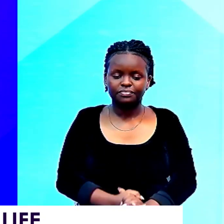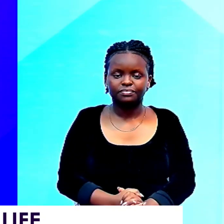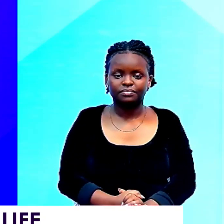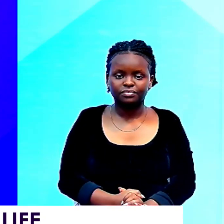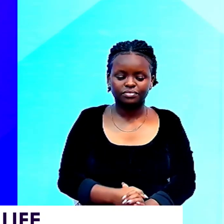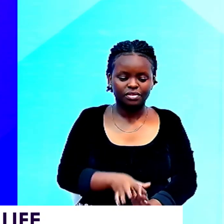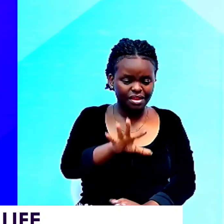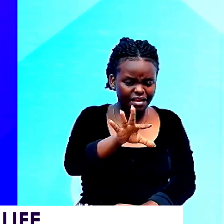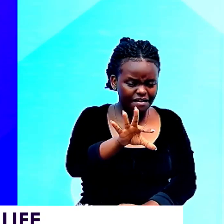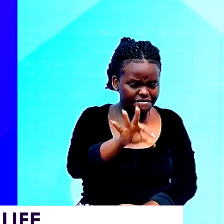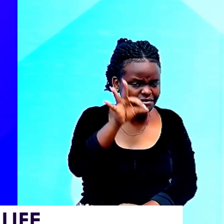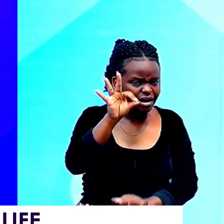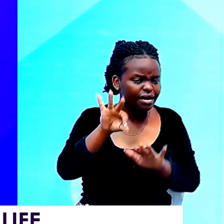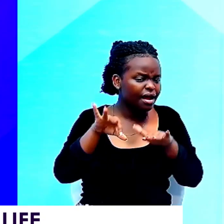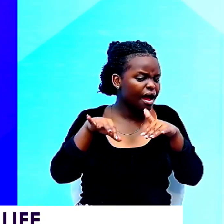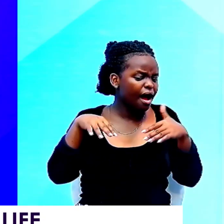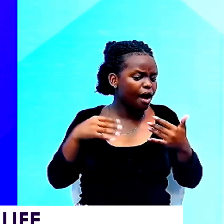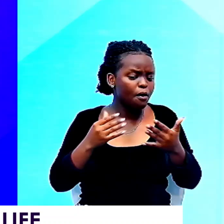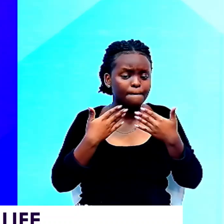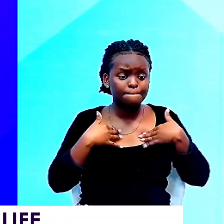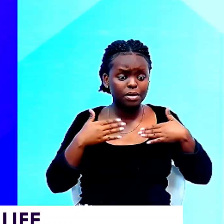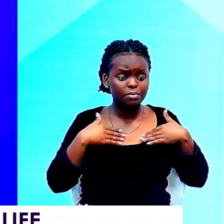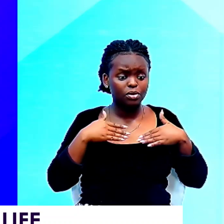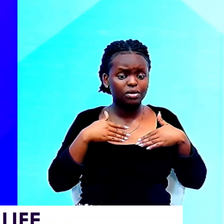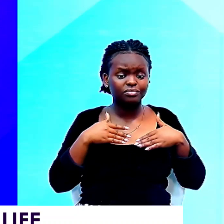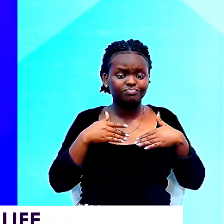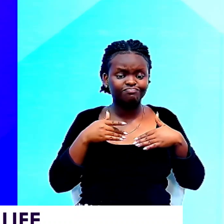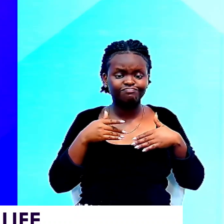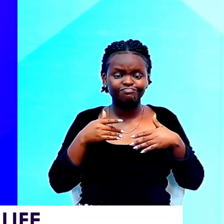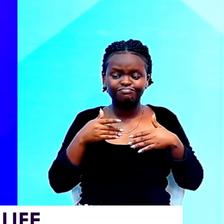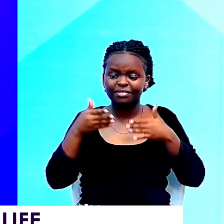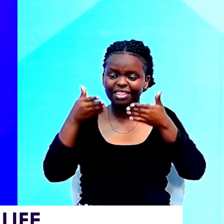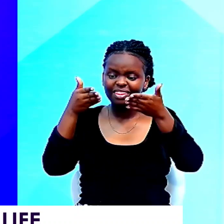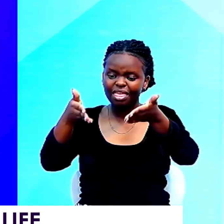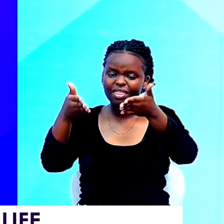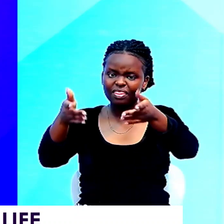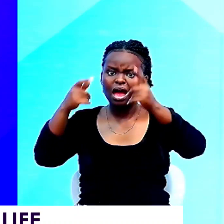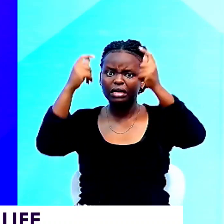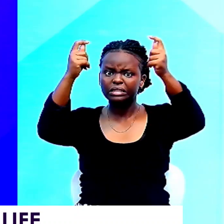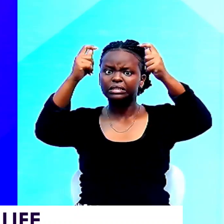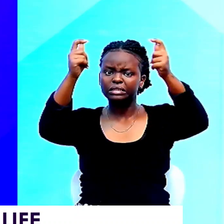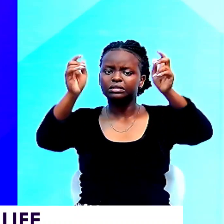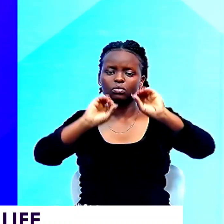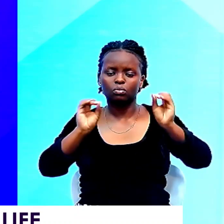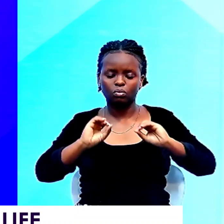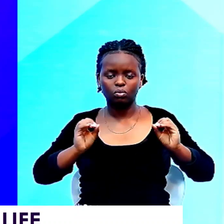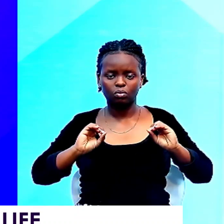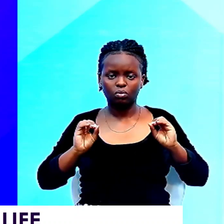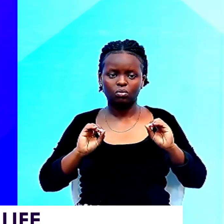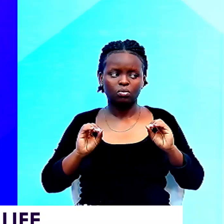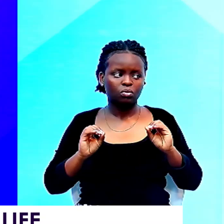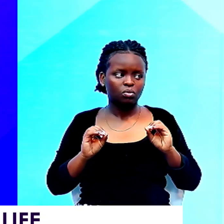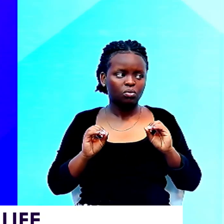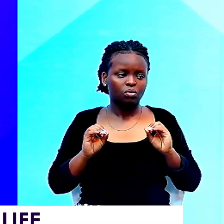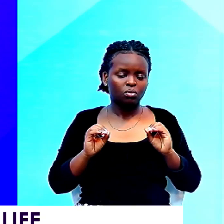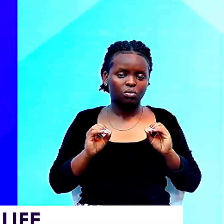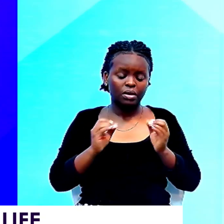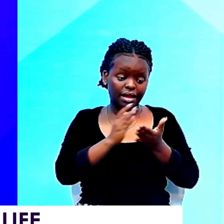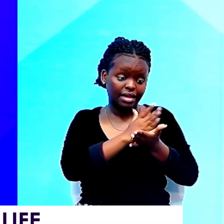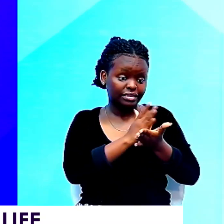to find a way so that these people do not end up in the streets. And that's why I was talking of a show of might.